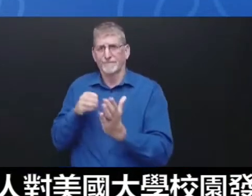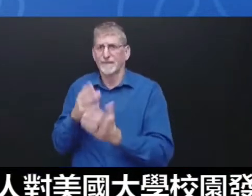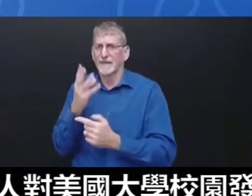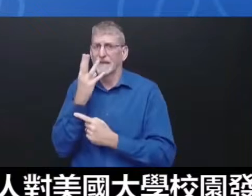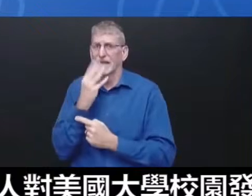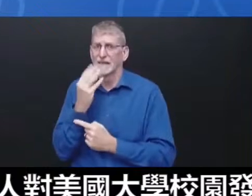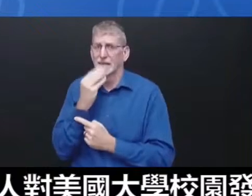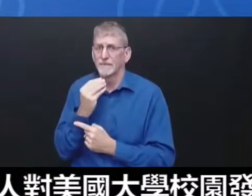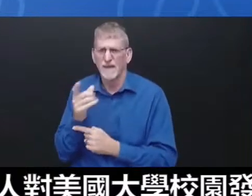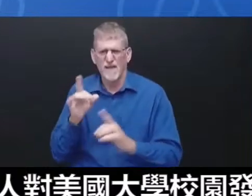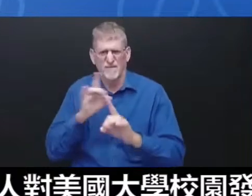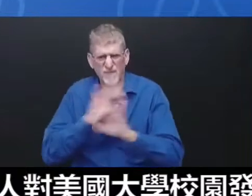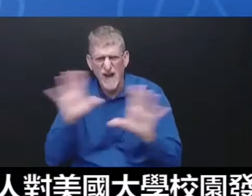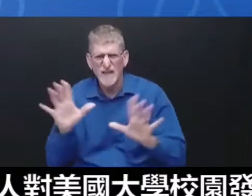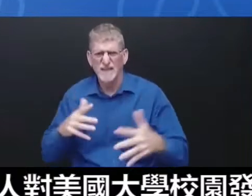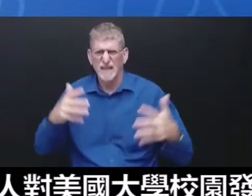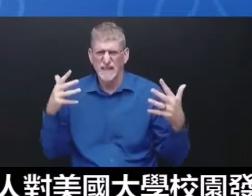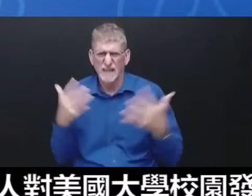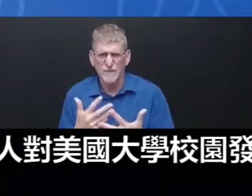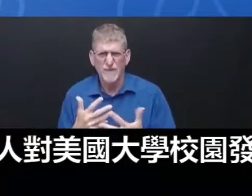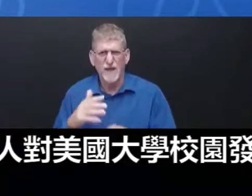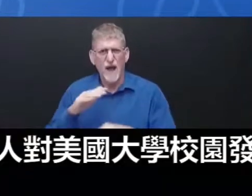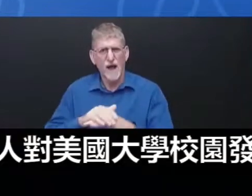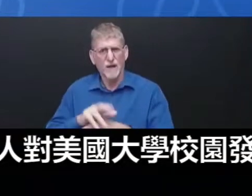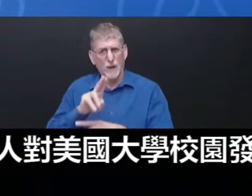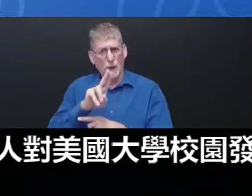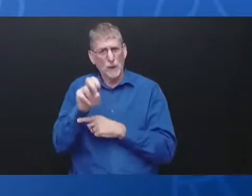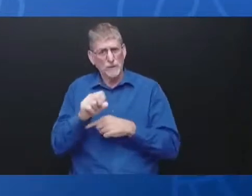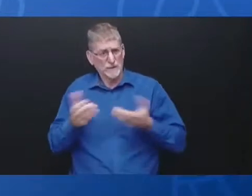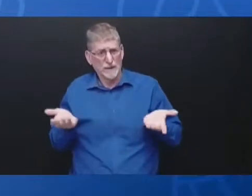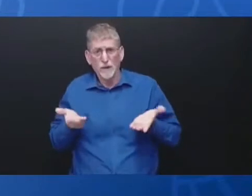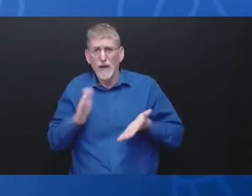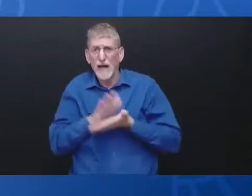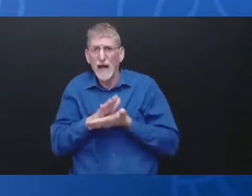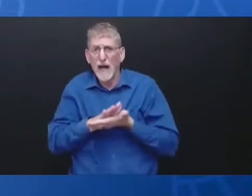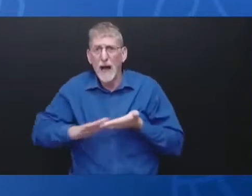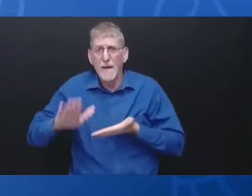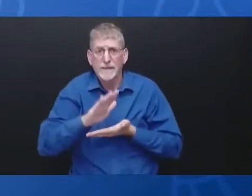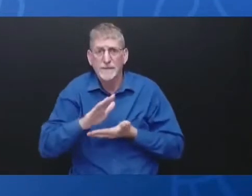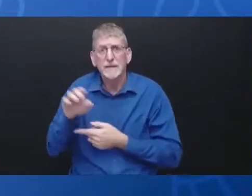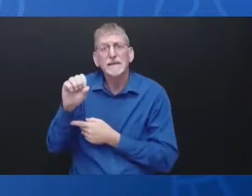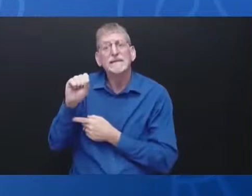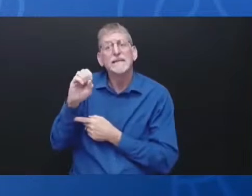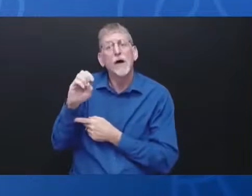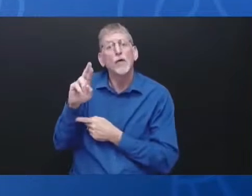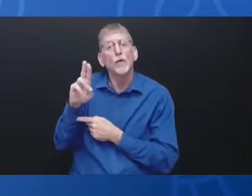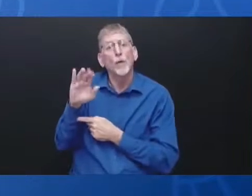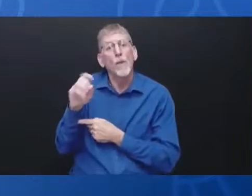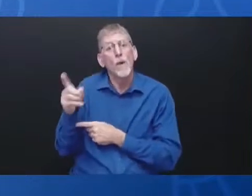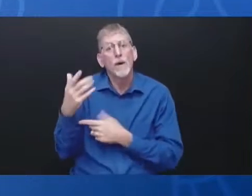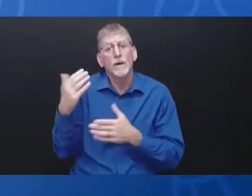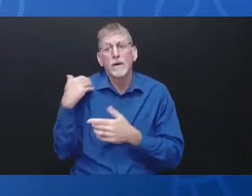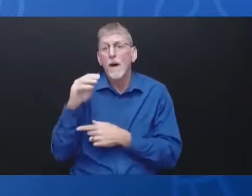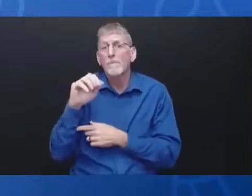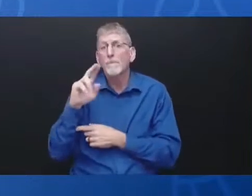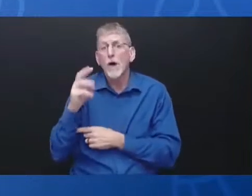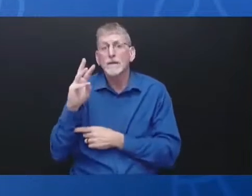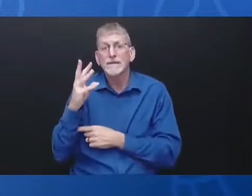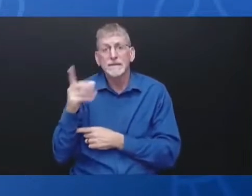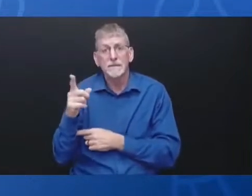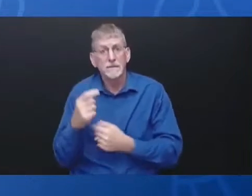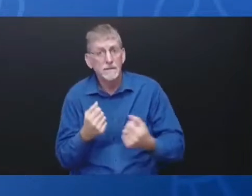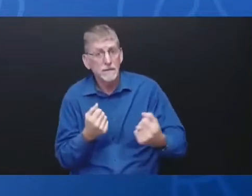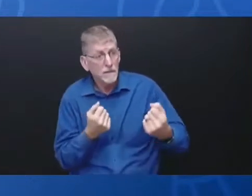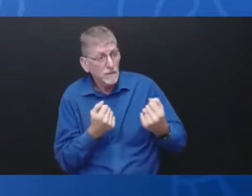Secretary Rubio said on March 6th, those who support designated terrorist organizations, including Hamas, threaten U.S.